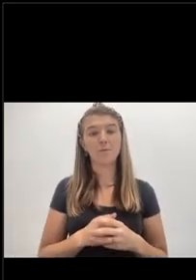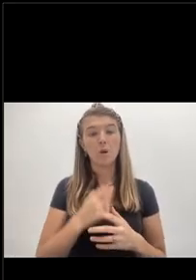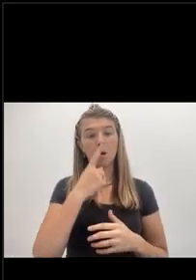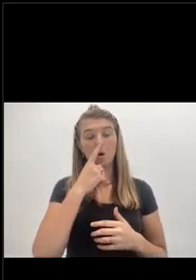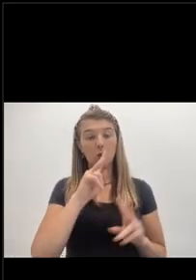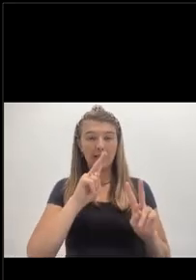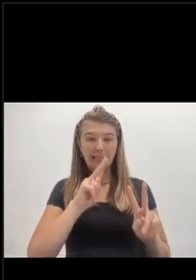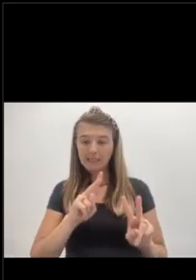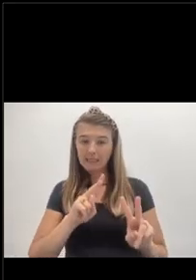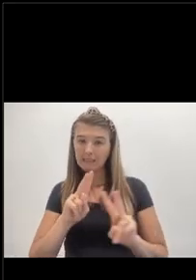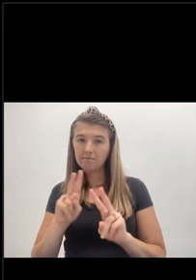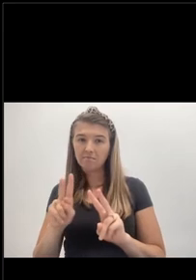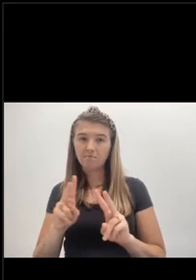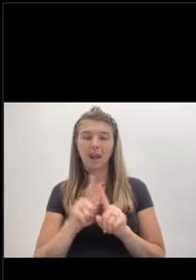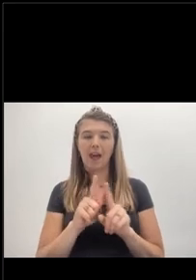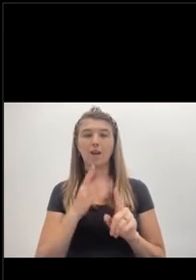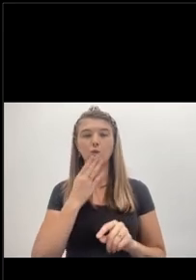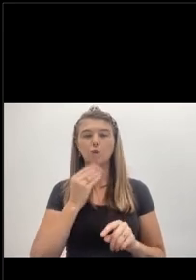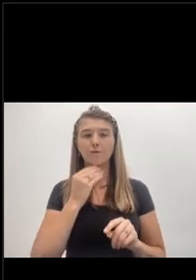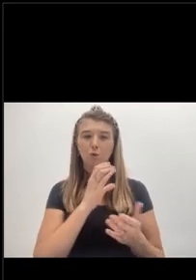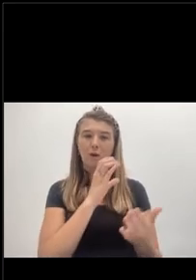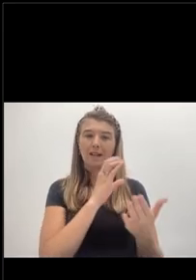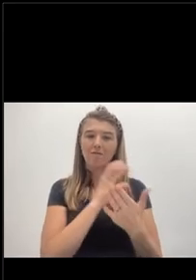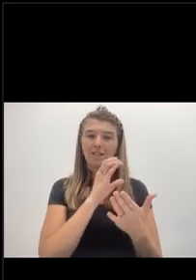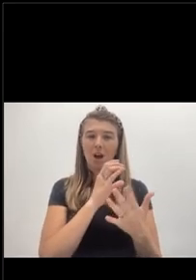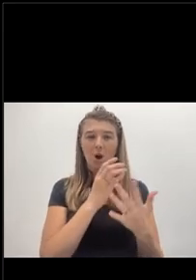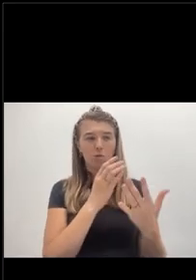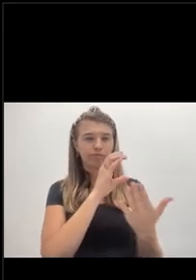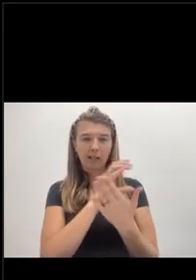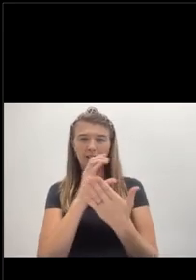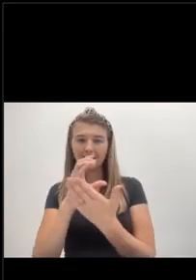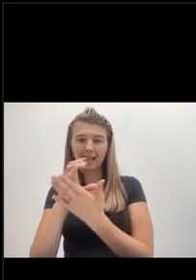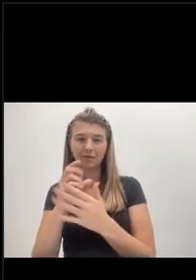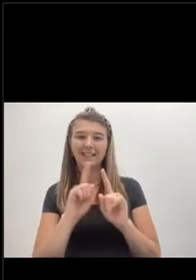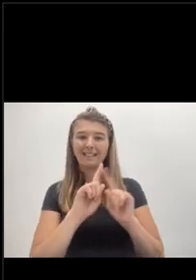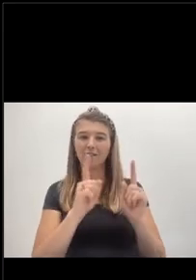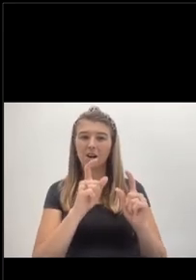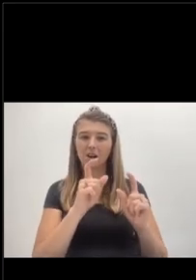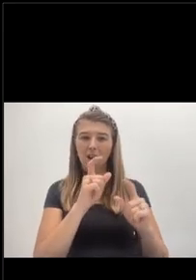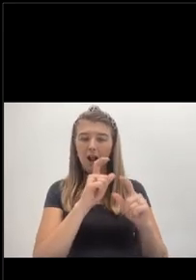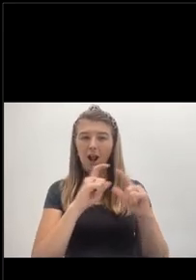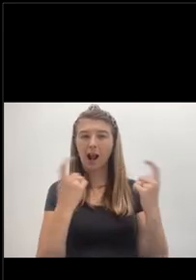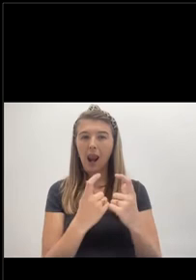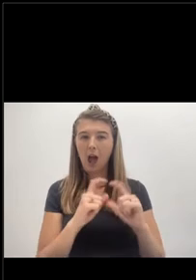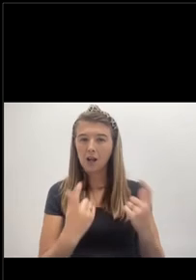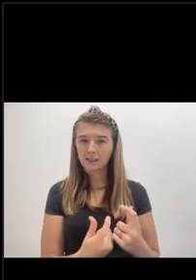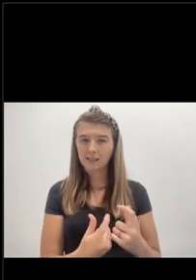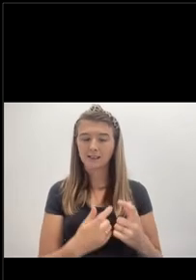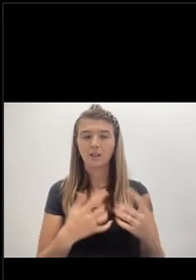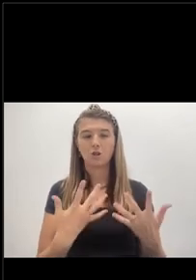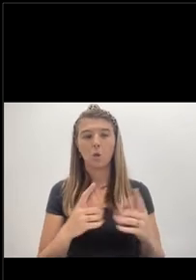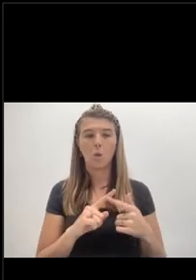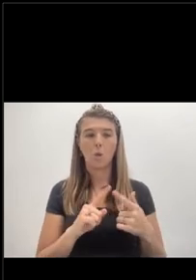to characterize or to categorize the polymers into three different classes. So first, we have